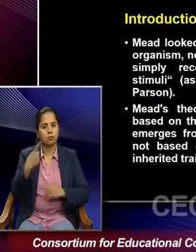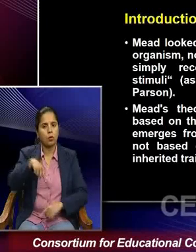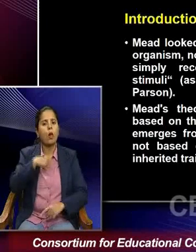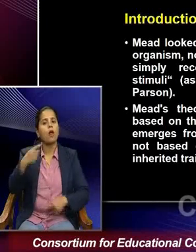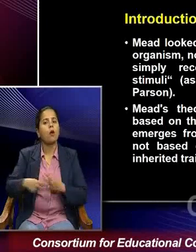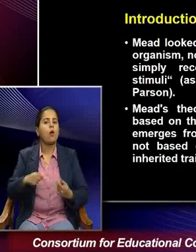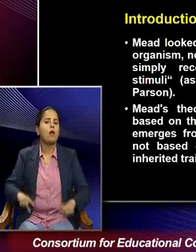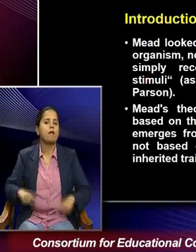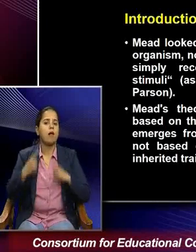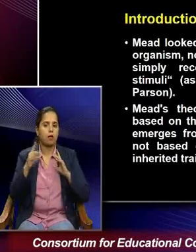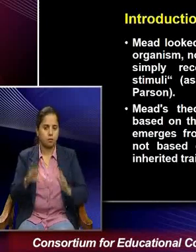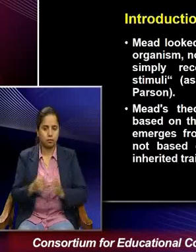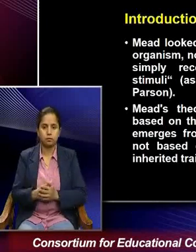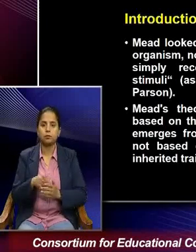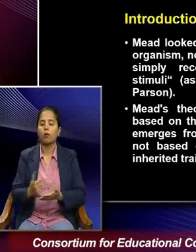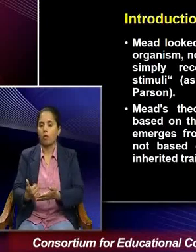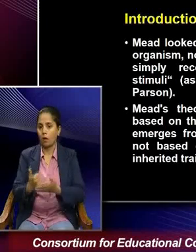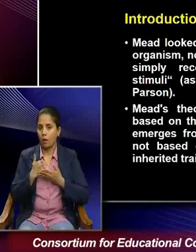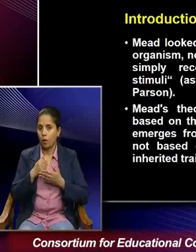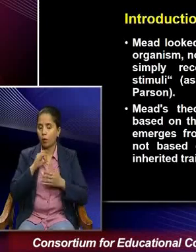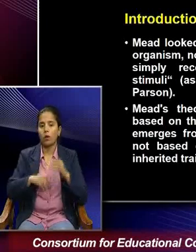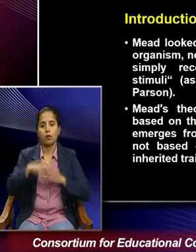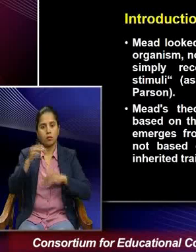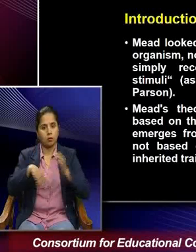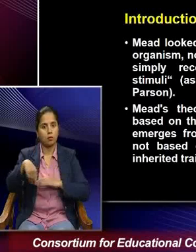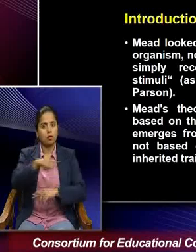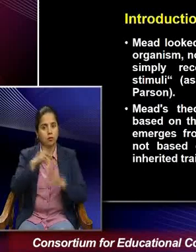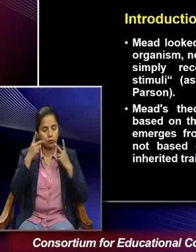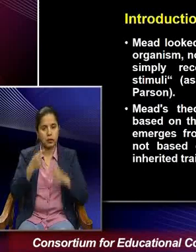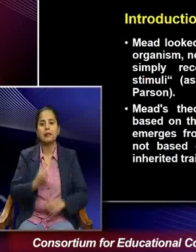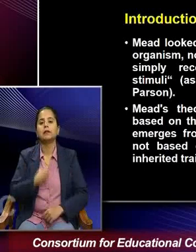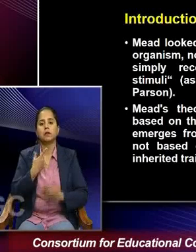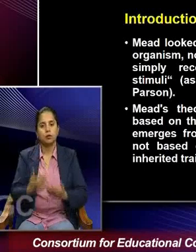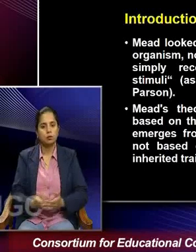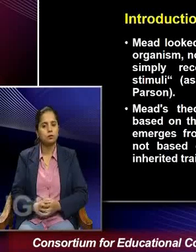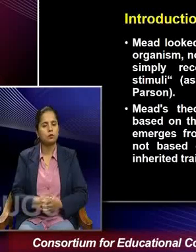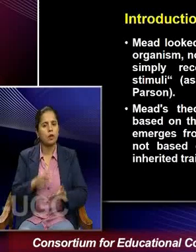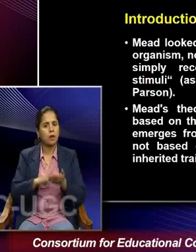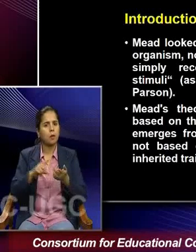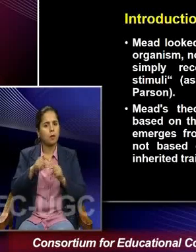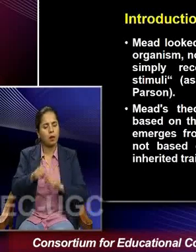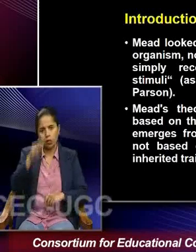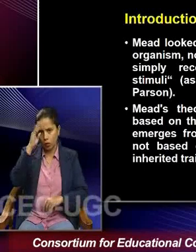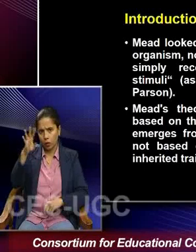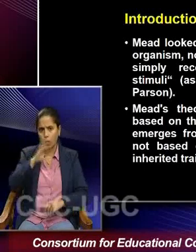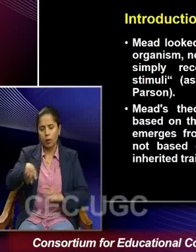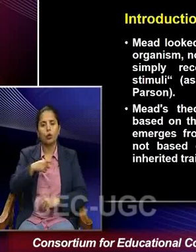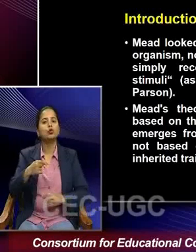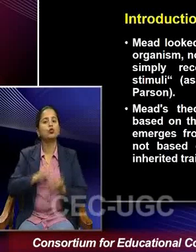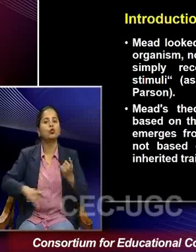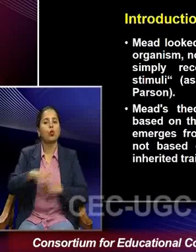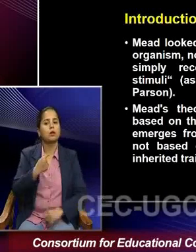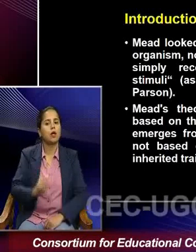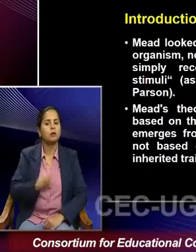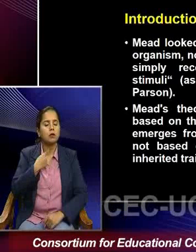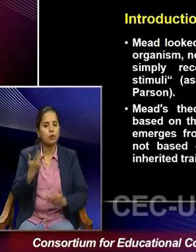everyday life that helps in the construction of self. Mead's theory of social self